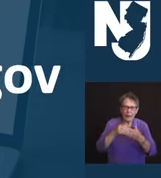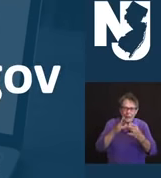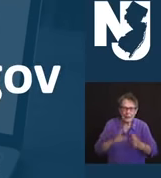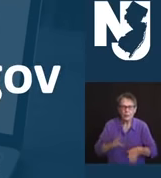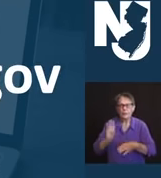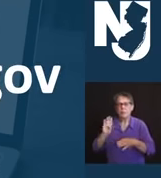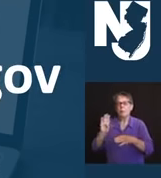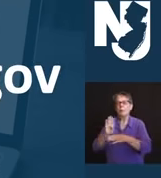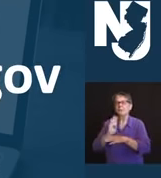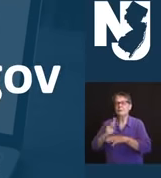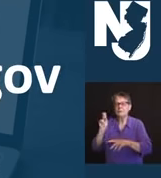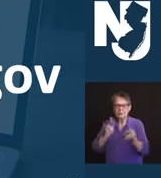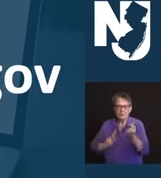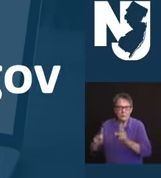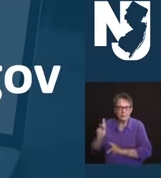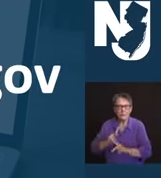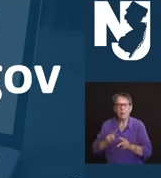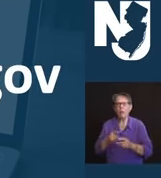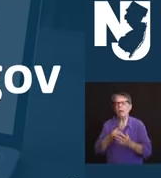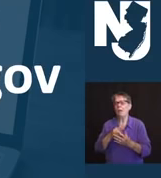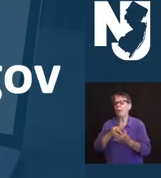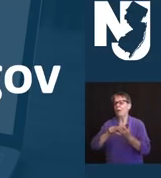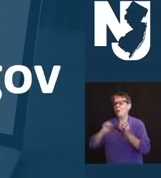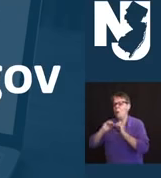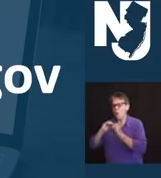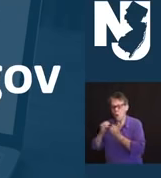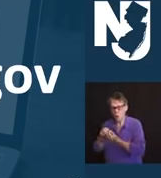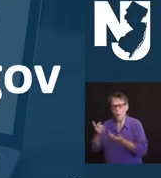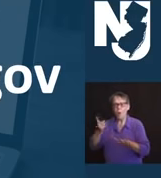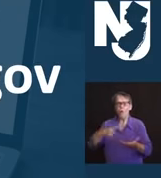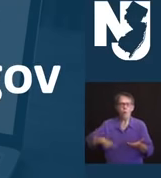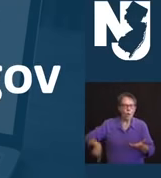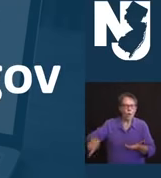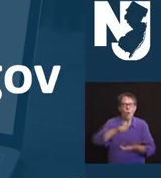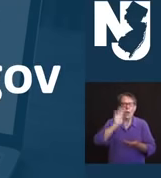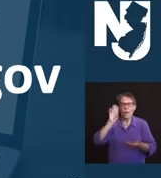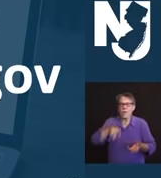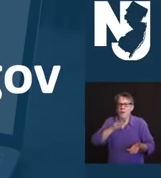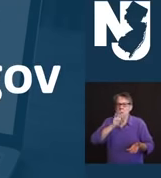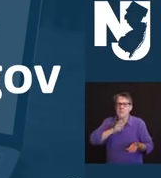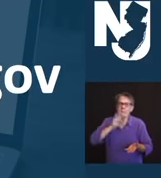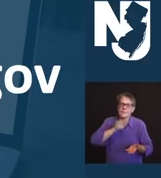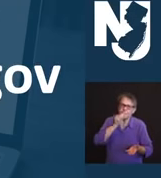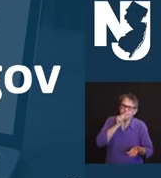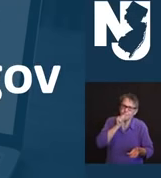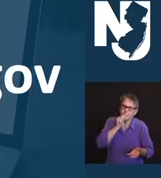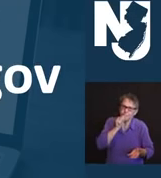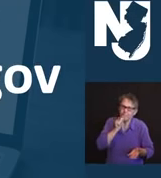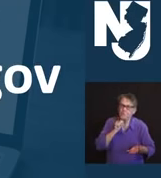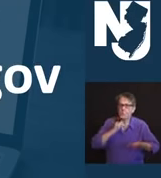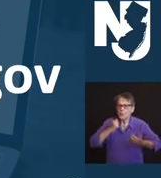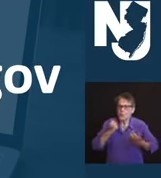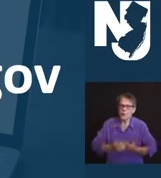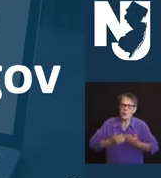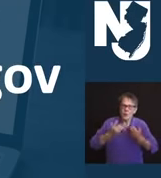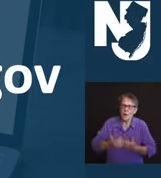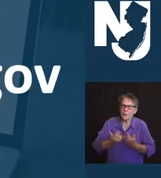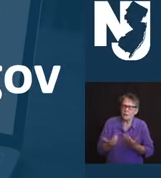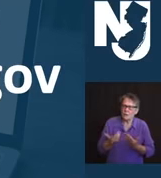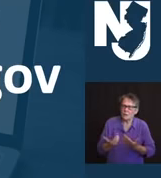into place before we could make this announcement. The metrics continue to be of vital importance, and if the current